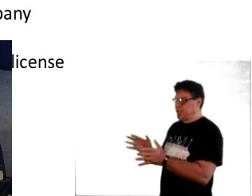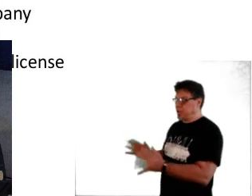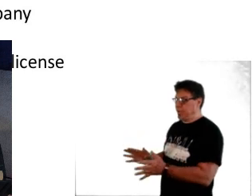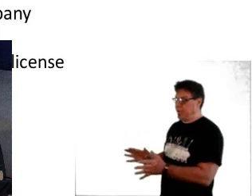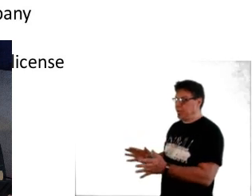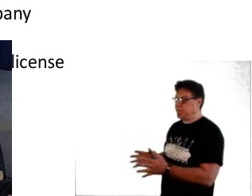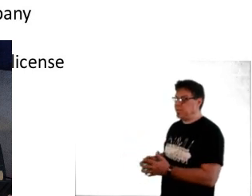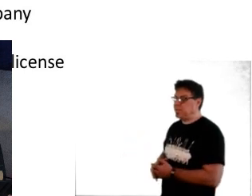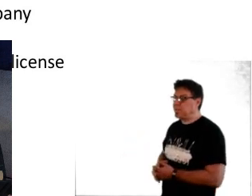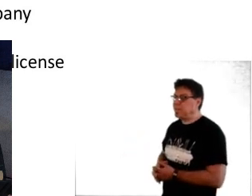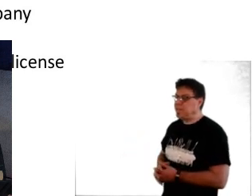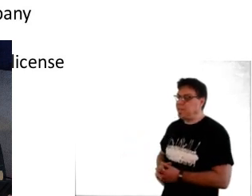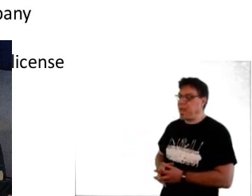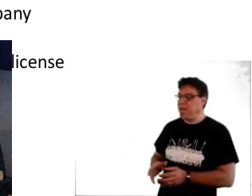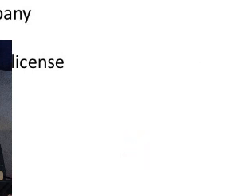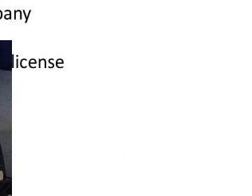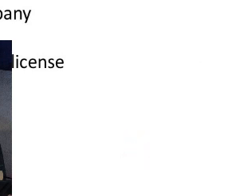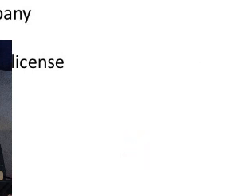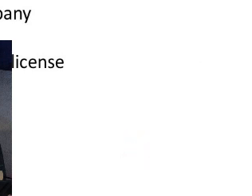This isn't over.